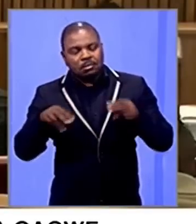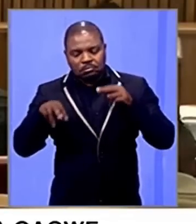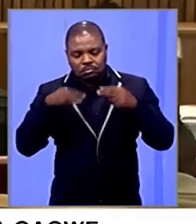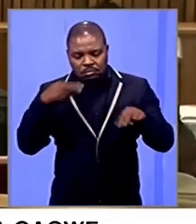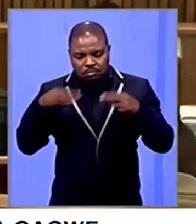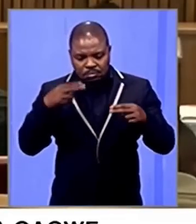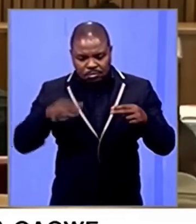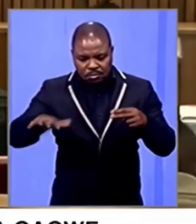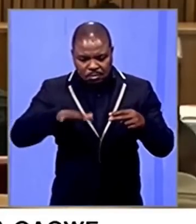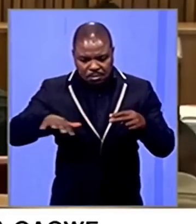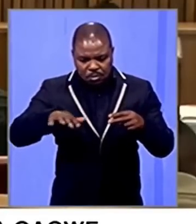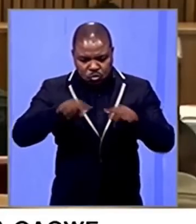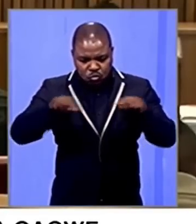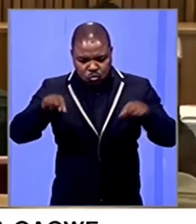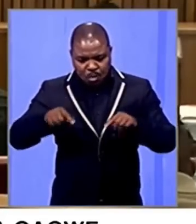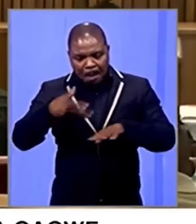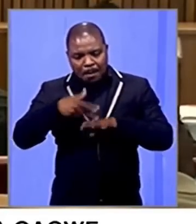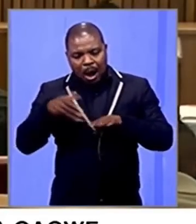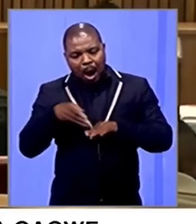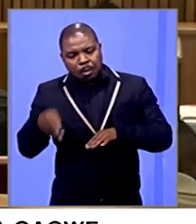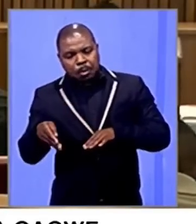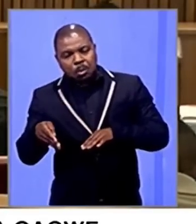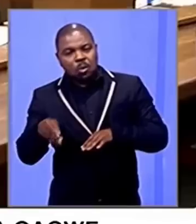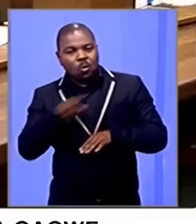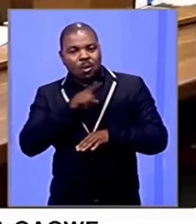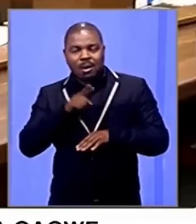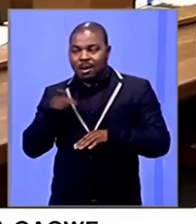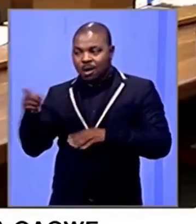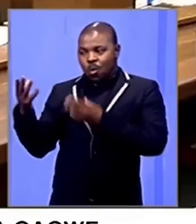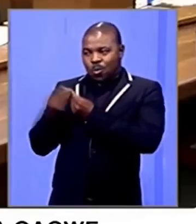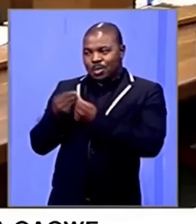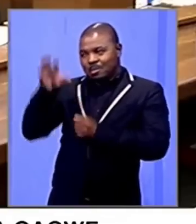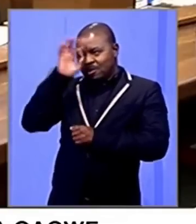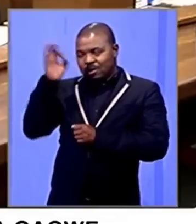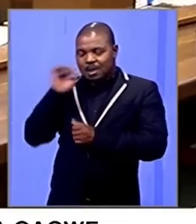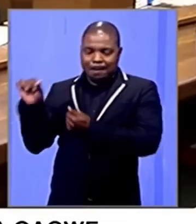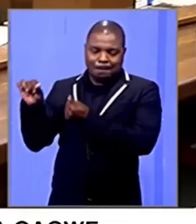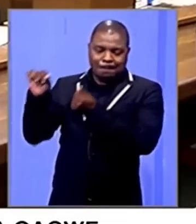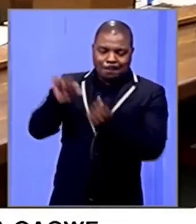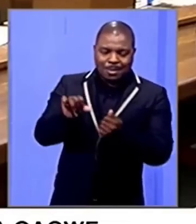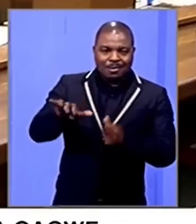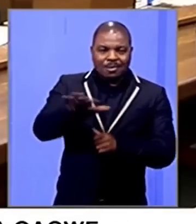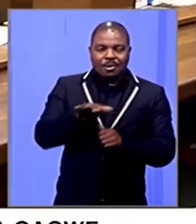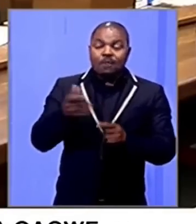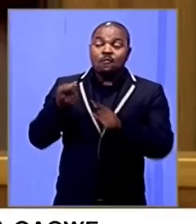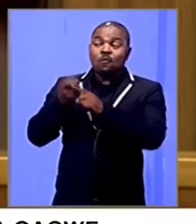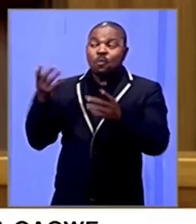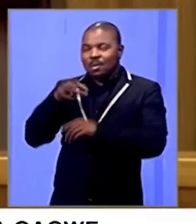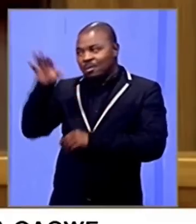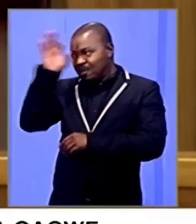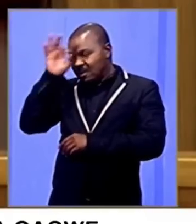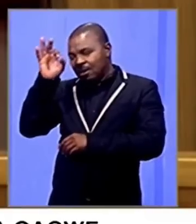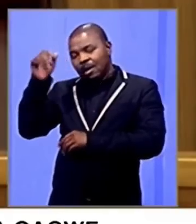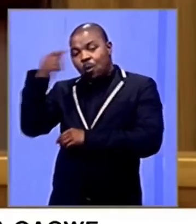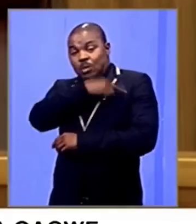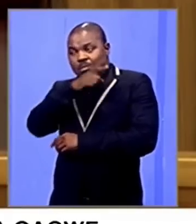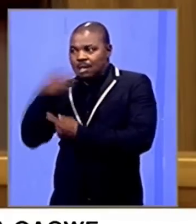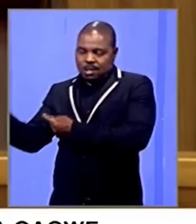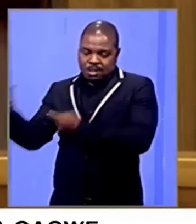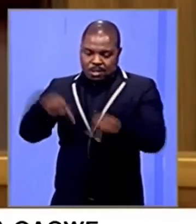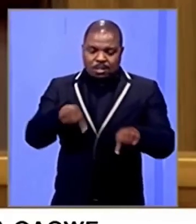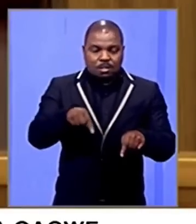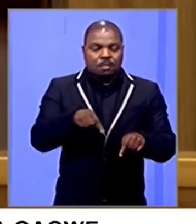fela morago ga gore ene le badiri mmogo ba gagwe ba boele kwa lefelong la bosenyi fa ba tswa kwa sepetlele. Fela babueledi